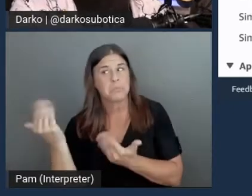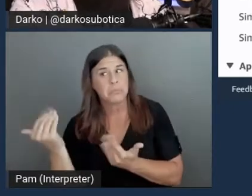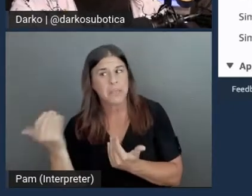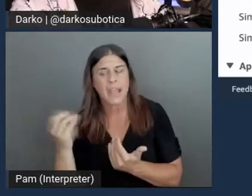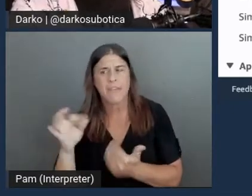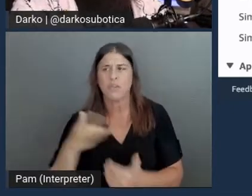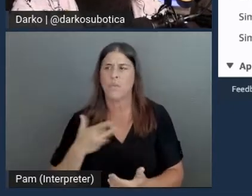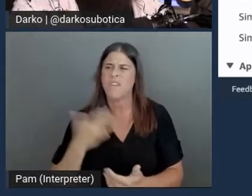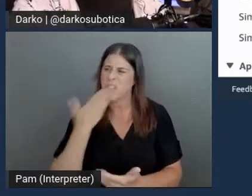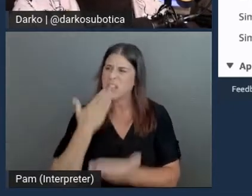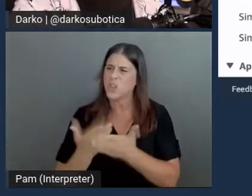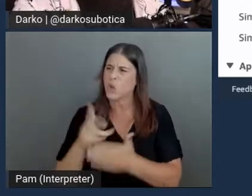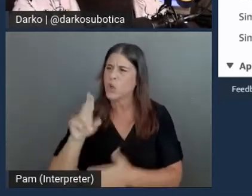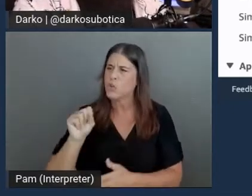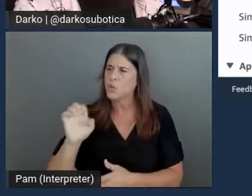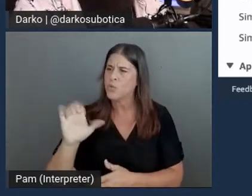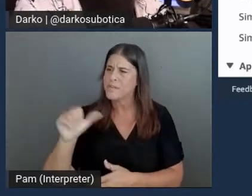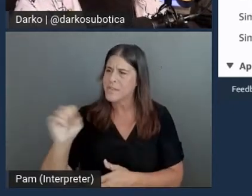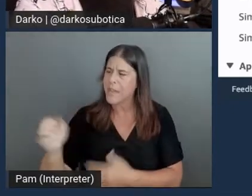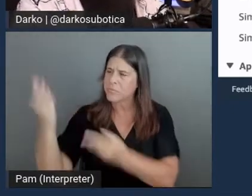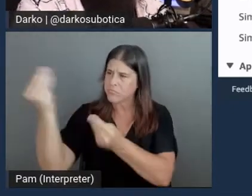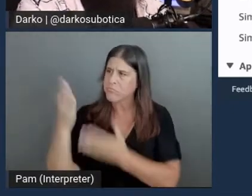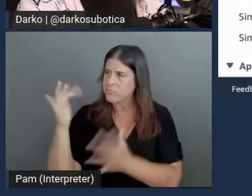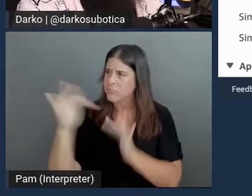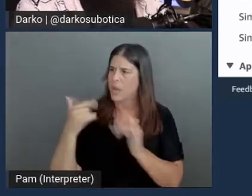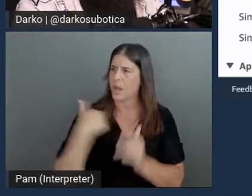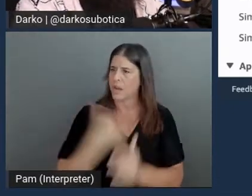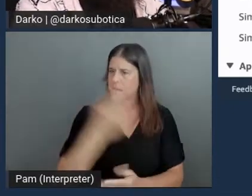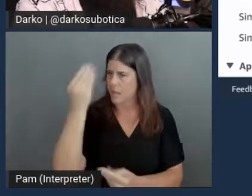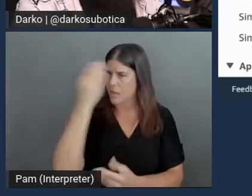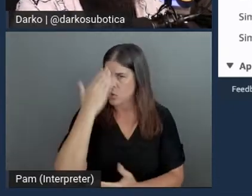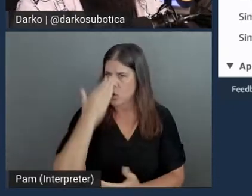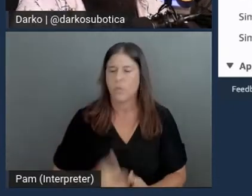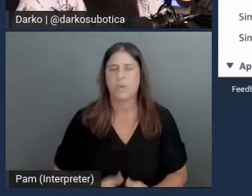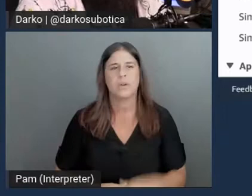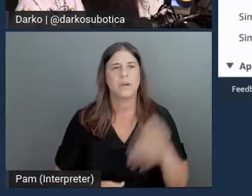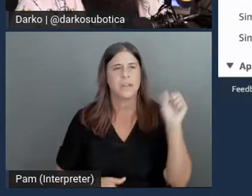would be interesting, feel free to reach us out. Yeah, definitely.